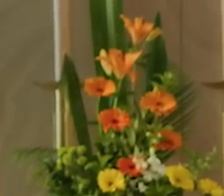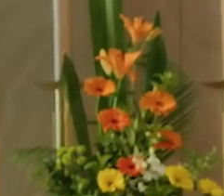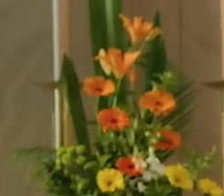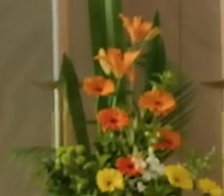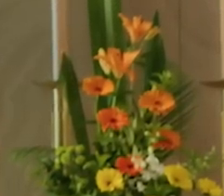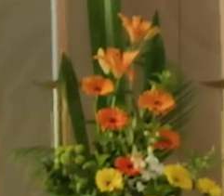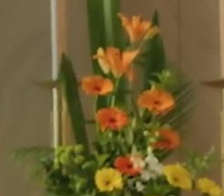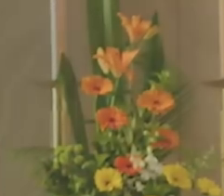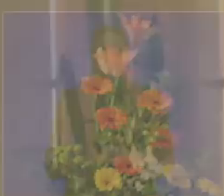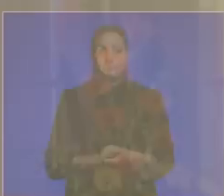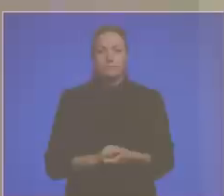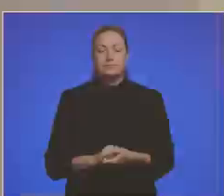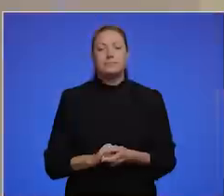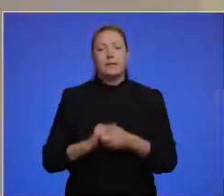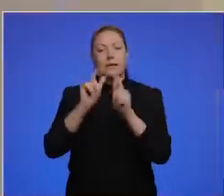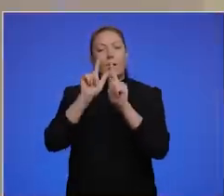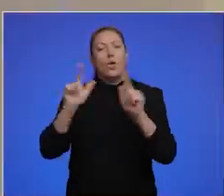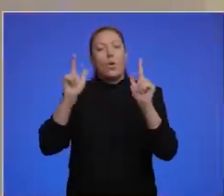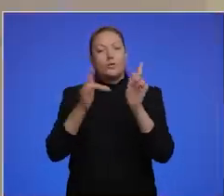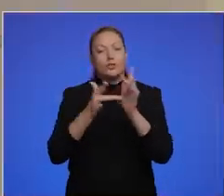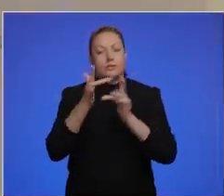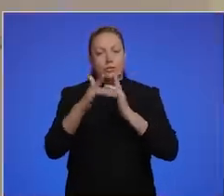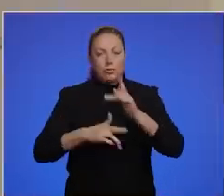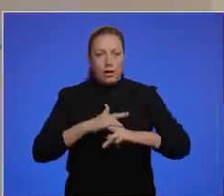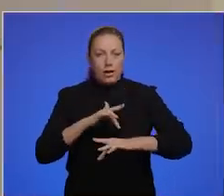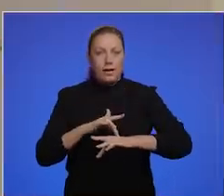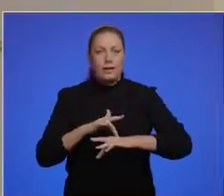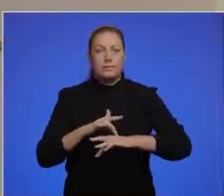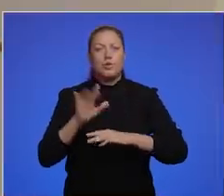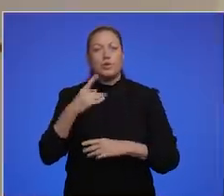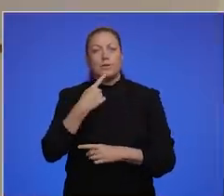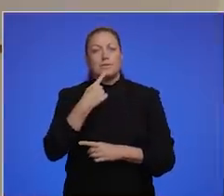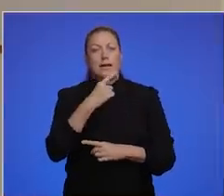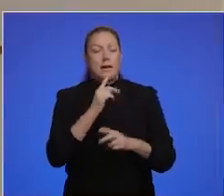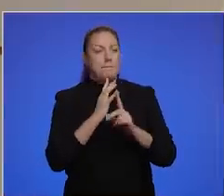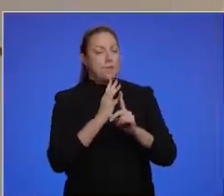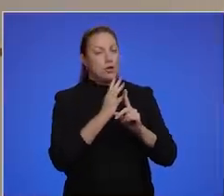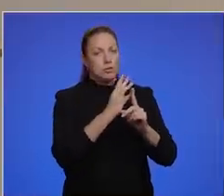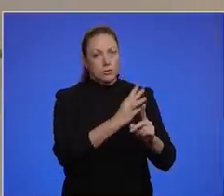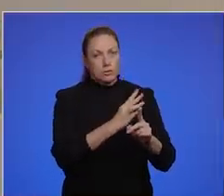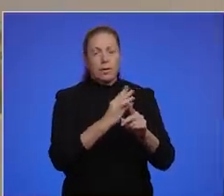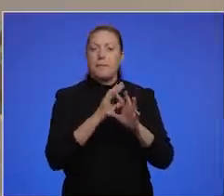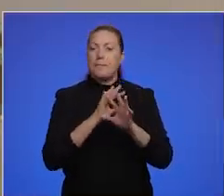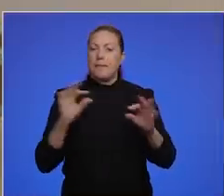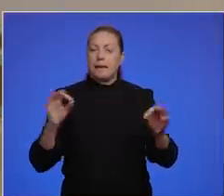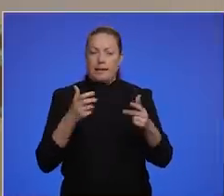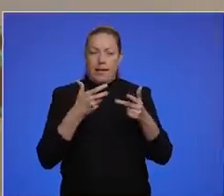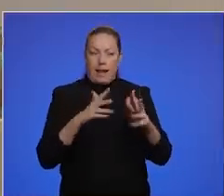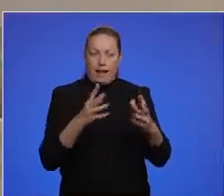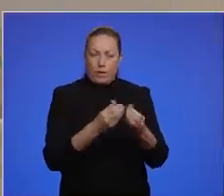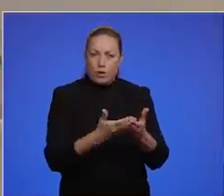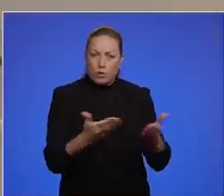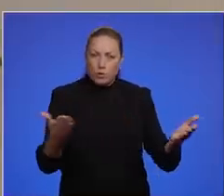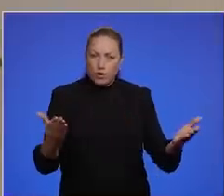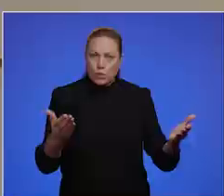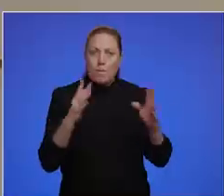Now and forever Lord Jesus Christ Who said to your apostles Peace I